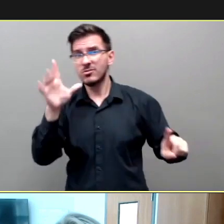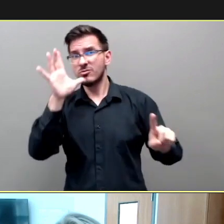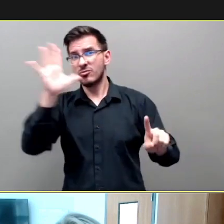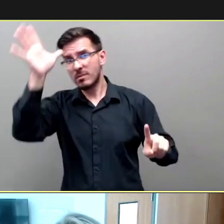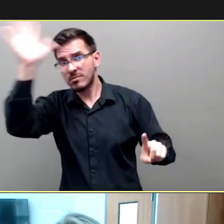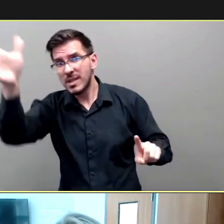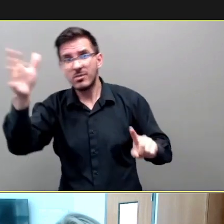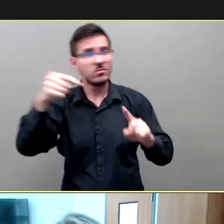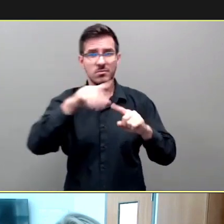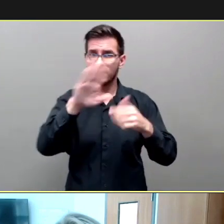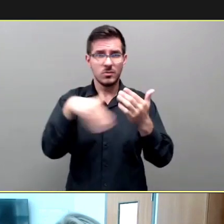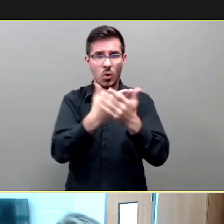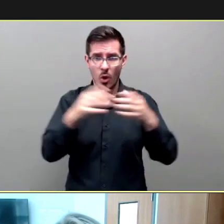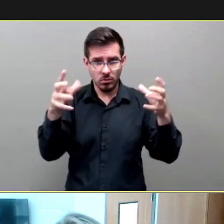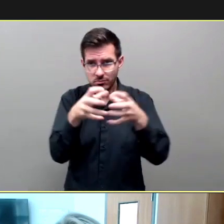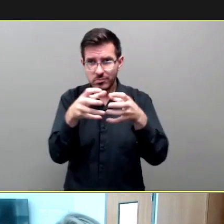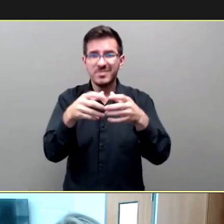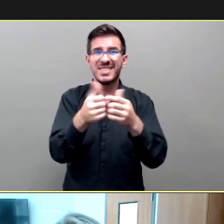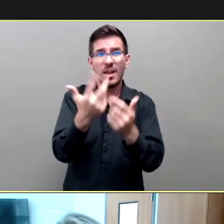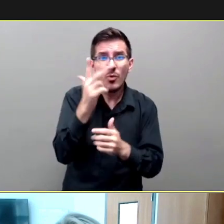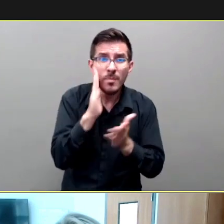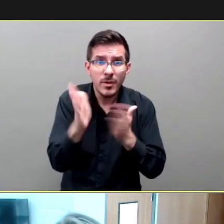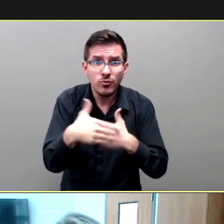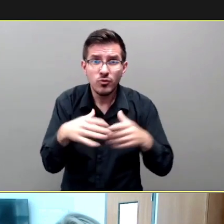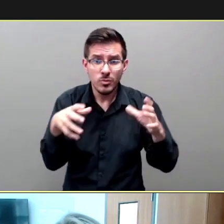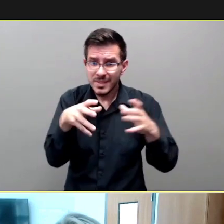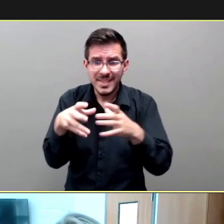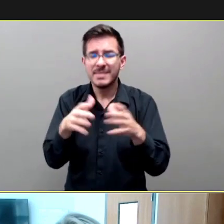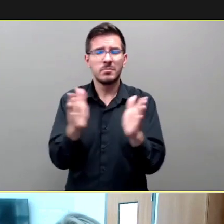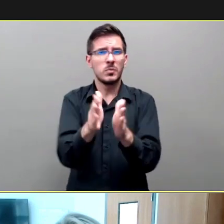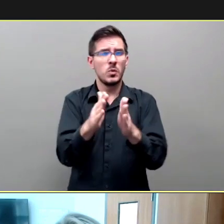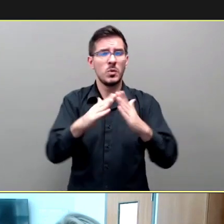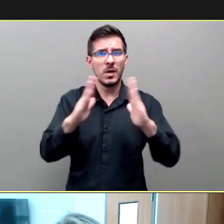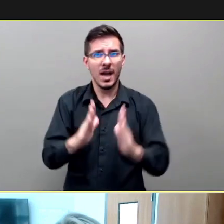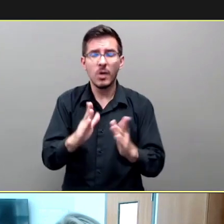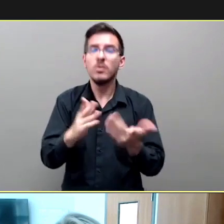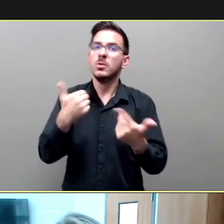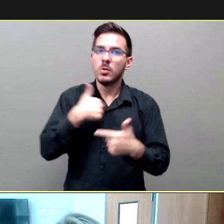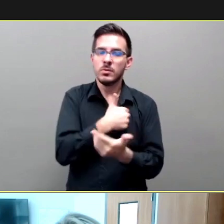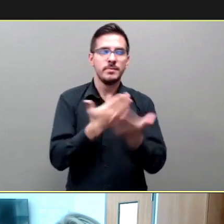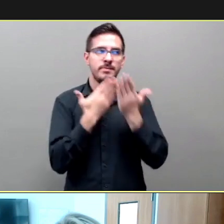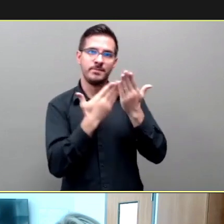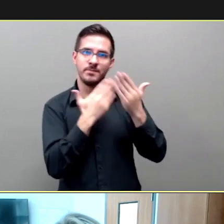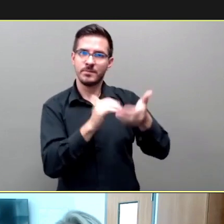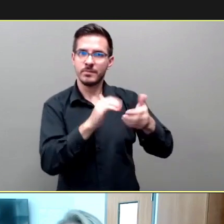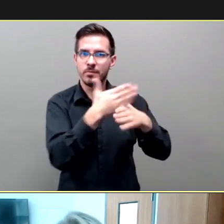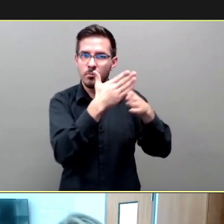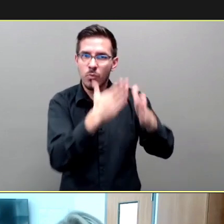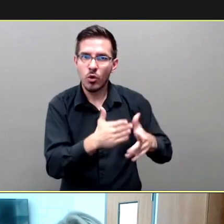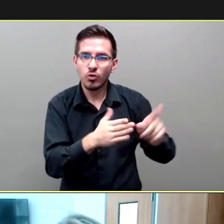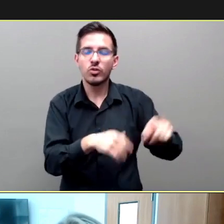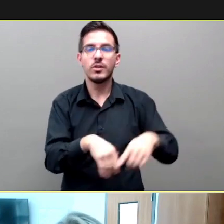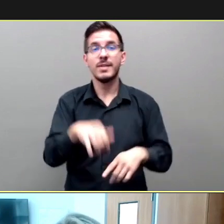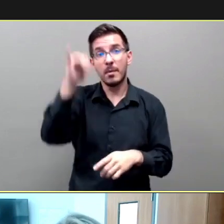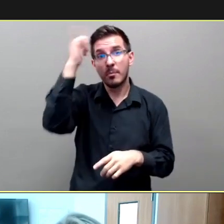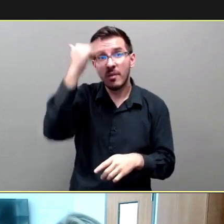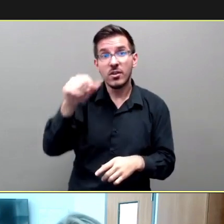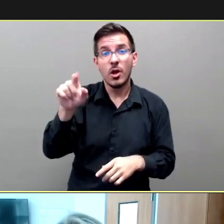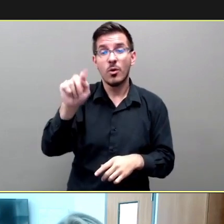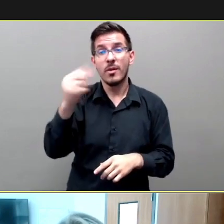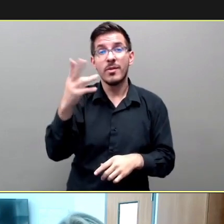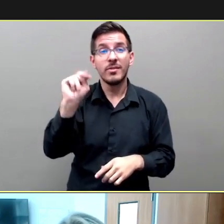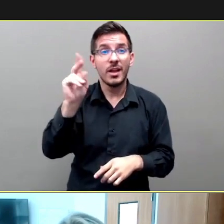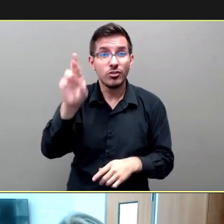so we're really grateful to our partners at Buffalo Thunder and the